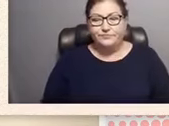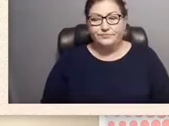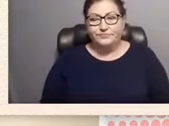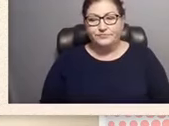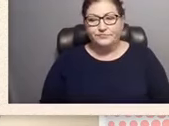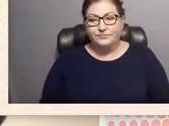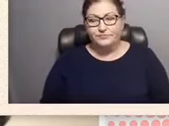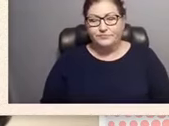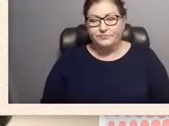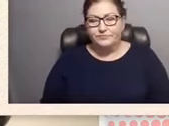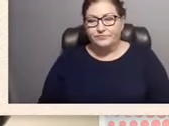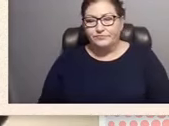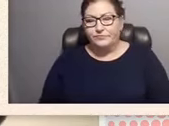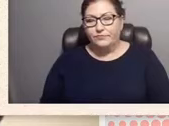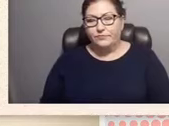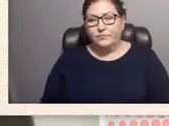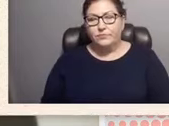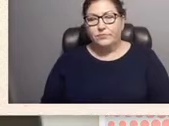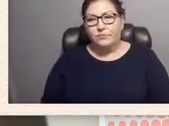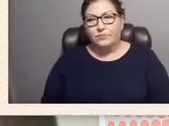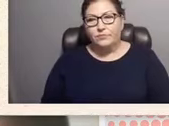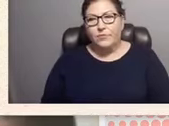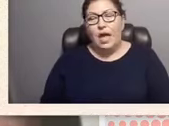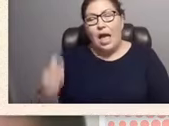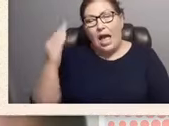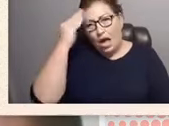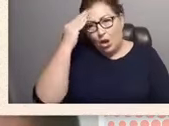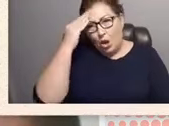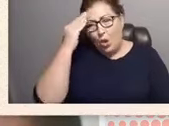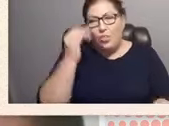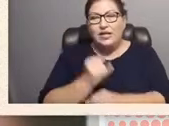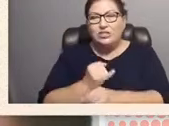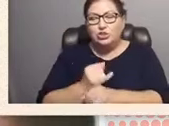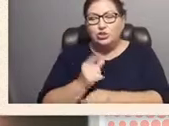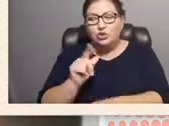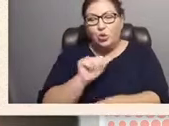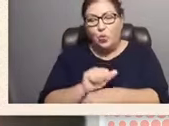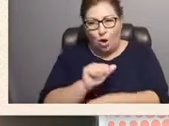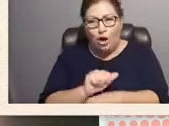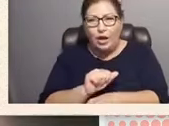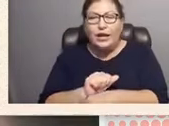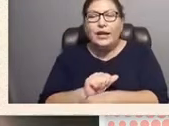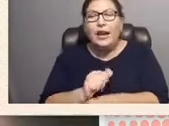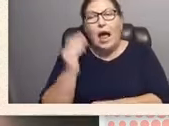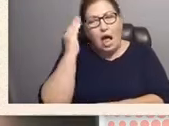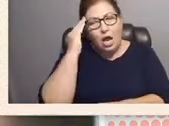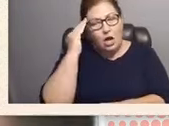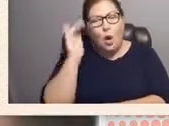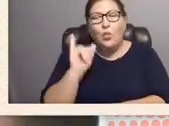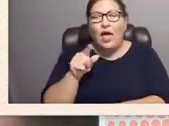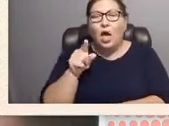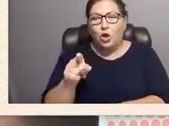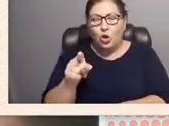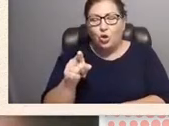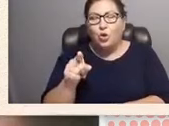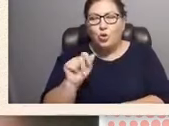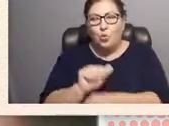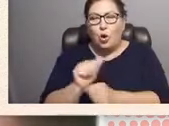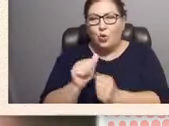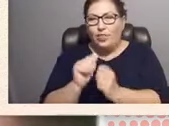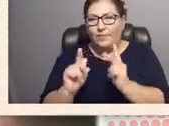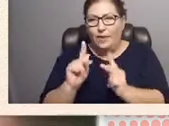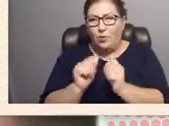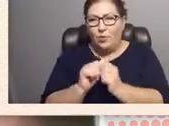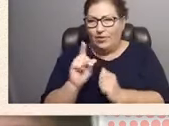Now, I know like the institution that you work in, I know you have worked with people with disabilities. Is that